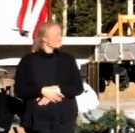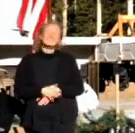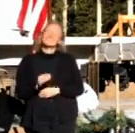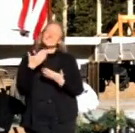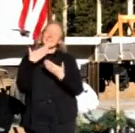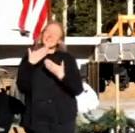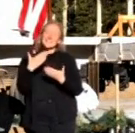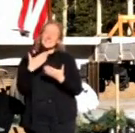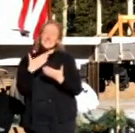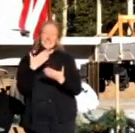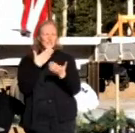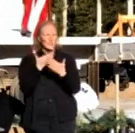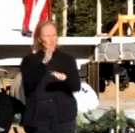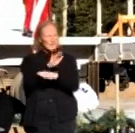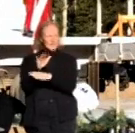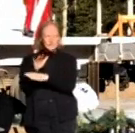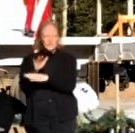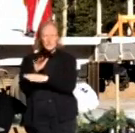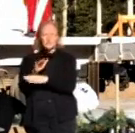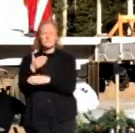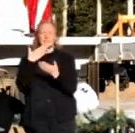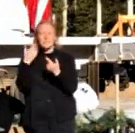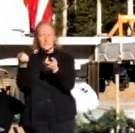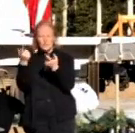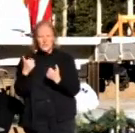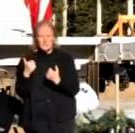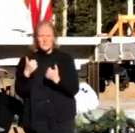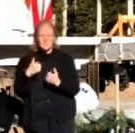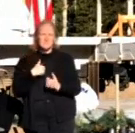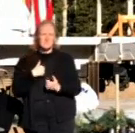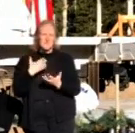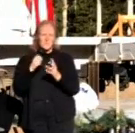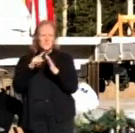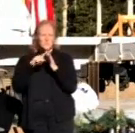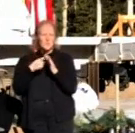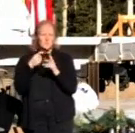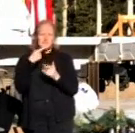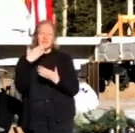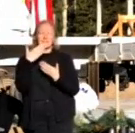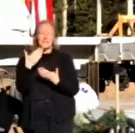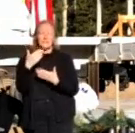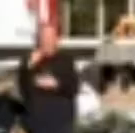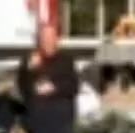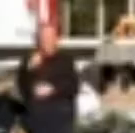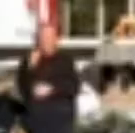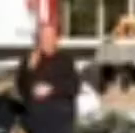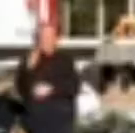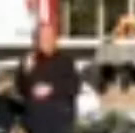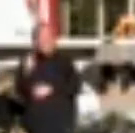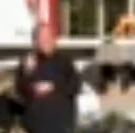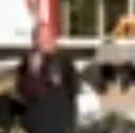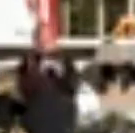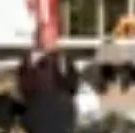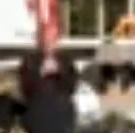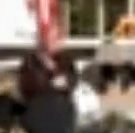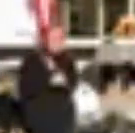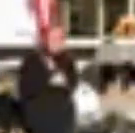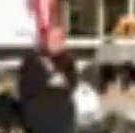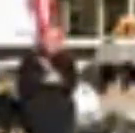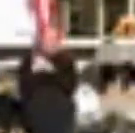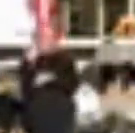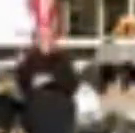Thank you so much, and good afternoon, everyone. Thank you for coming out. I'd like to start by saying thank you to the GMUG, to Montrose County, the Forest Service,